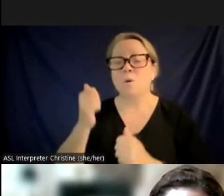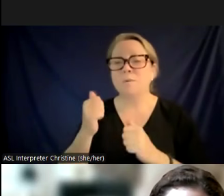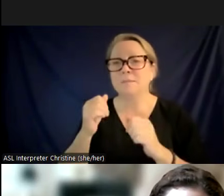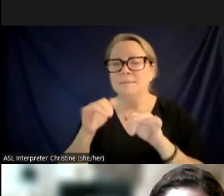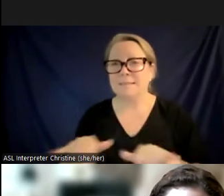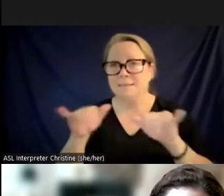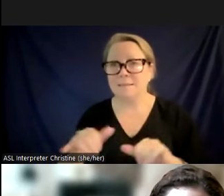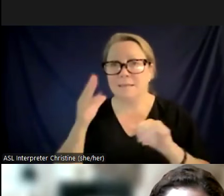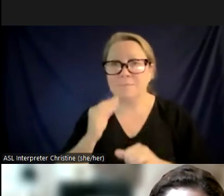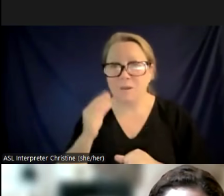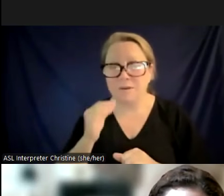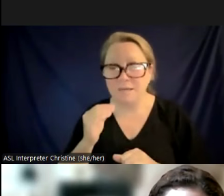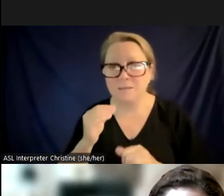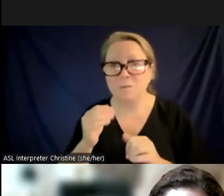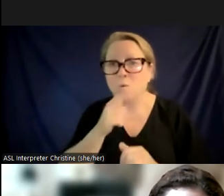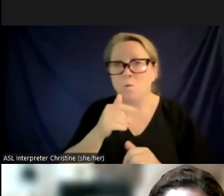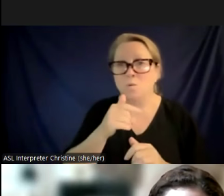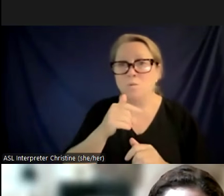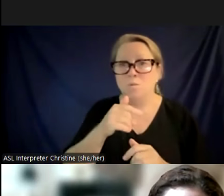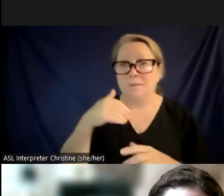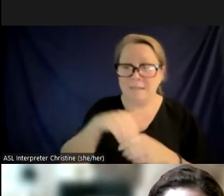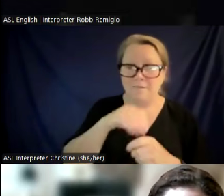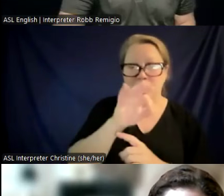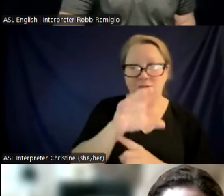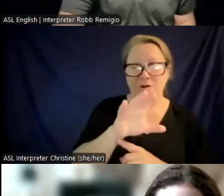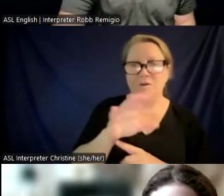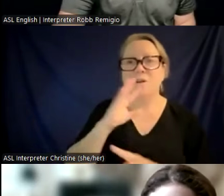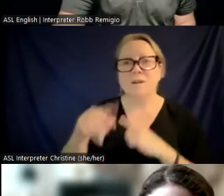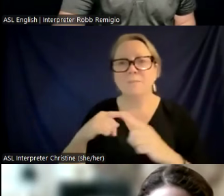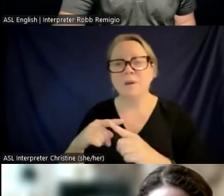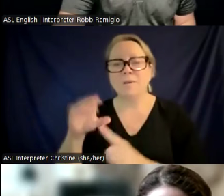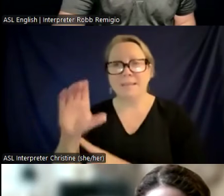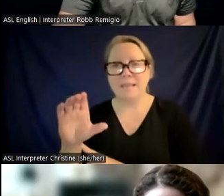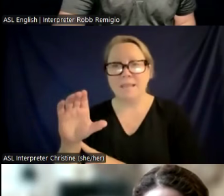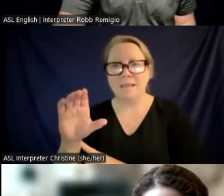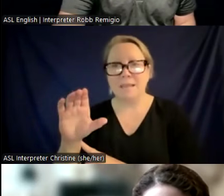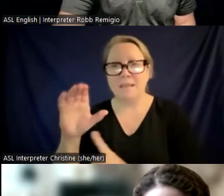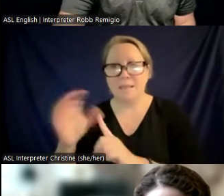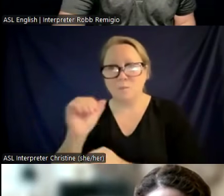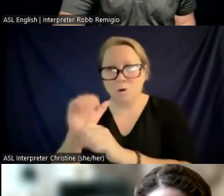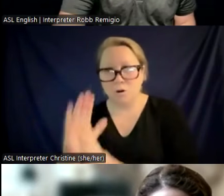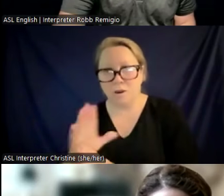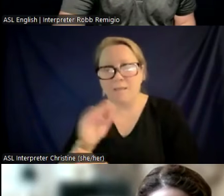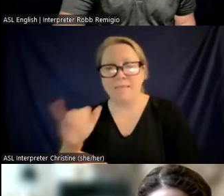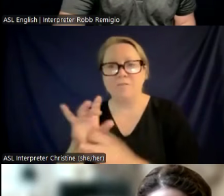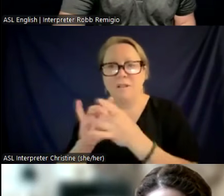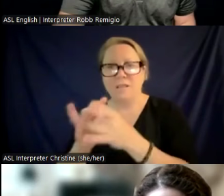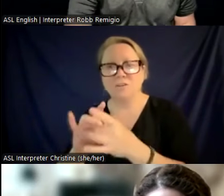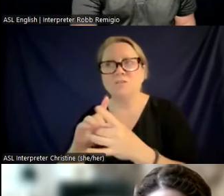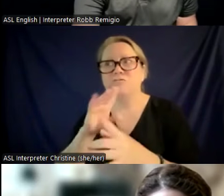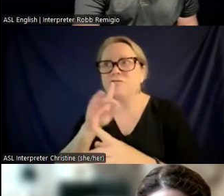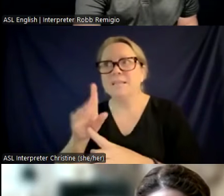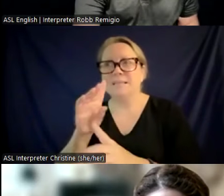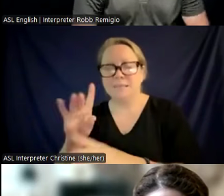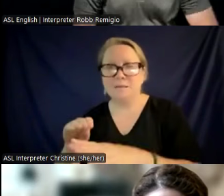from young people with foster care experience was how their caseworker and their relationship with their worker ultimately shaped their